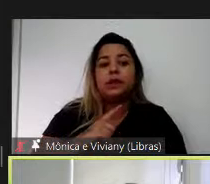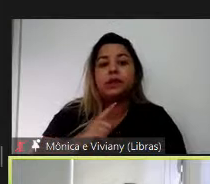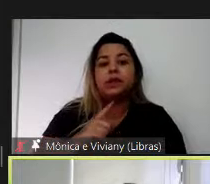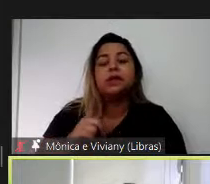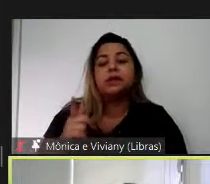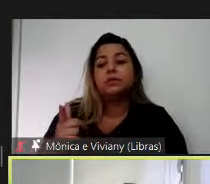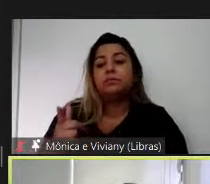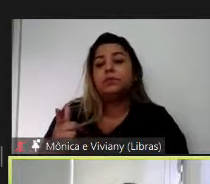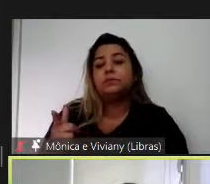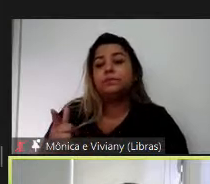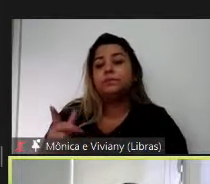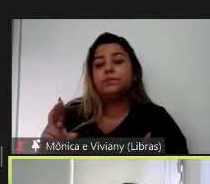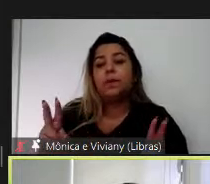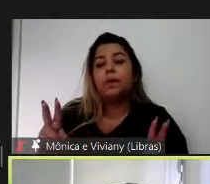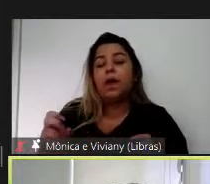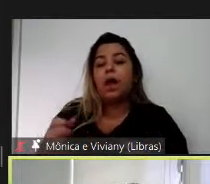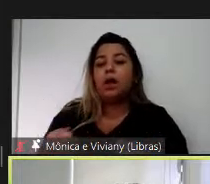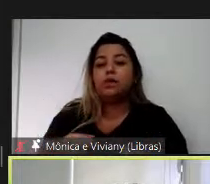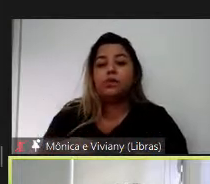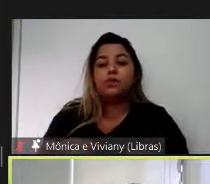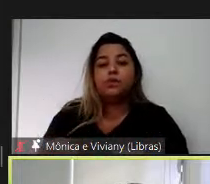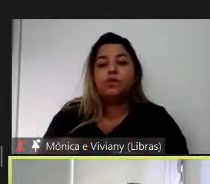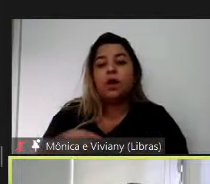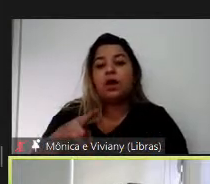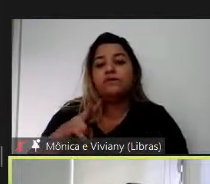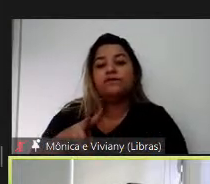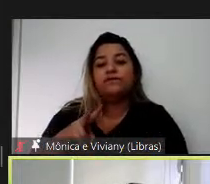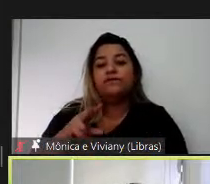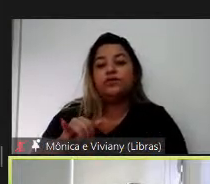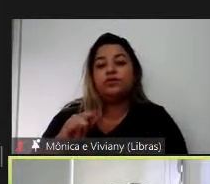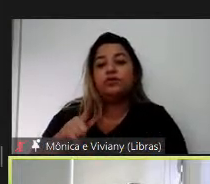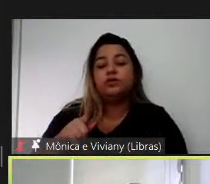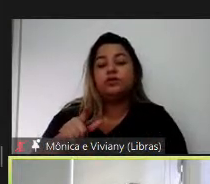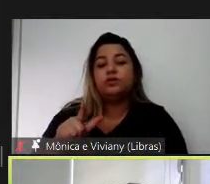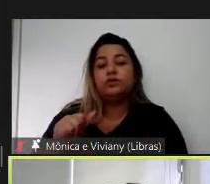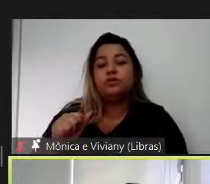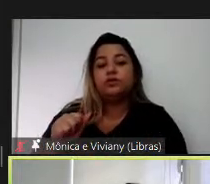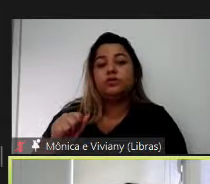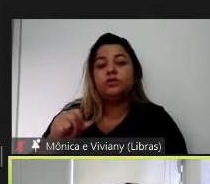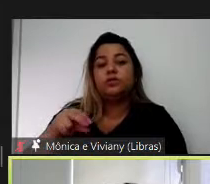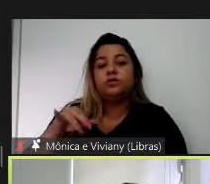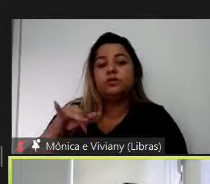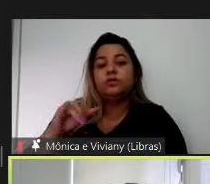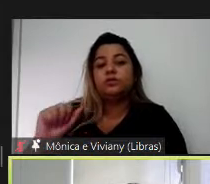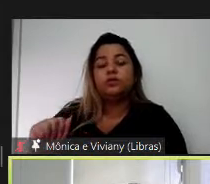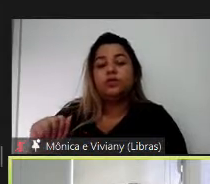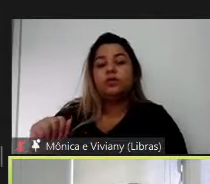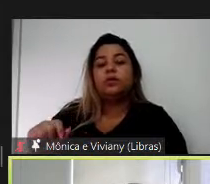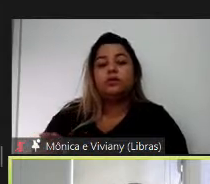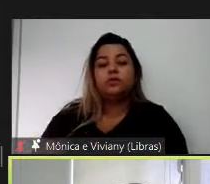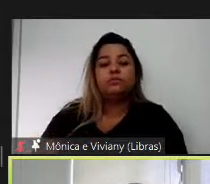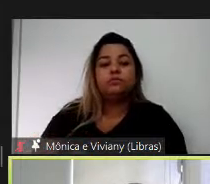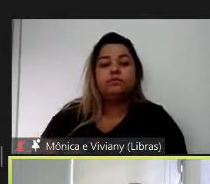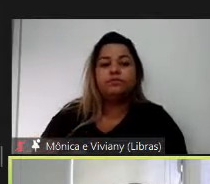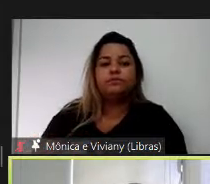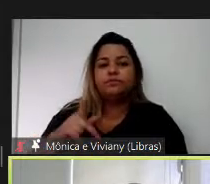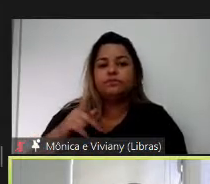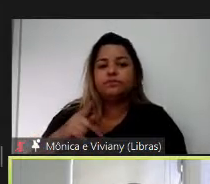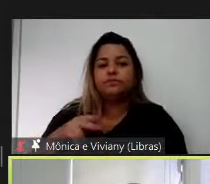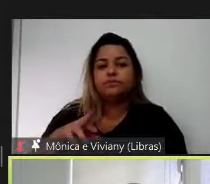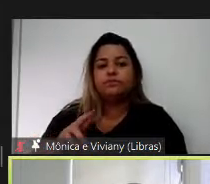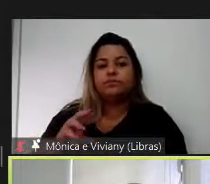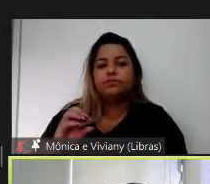Here we have some of these actions, and obviously we have particular ones for vigilance, National Program of Immunization,